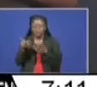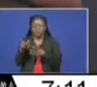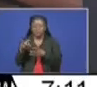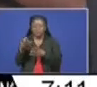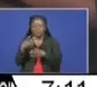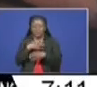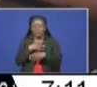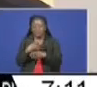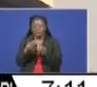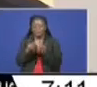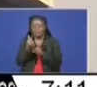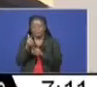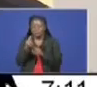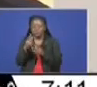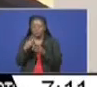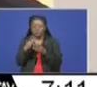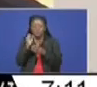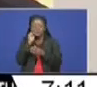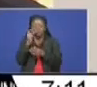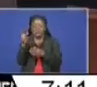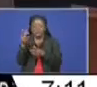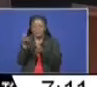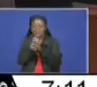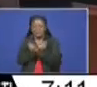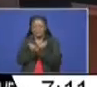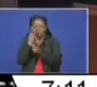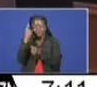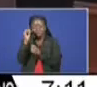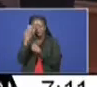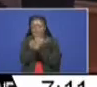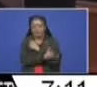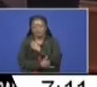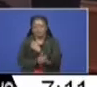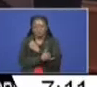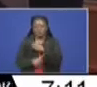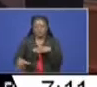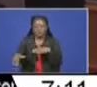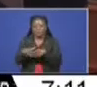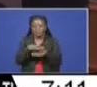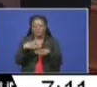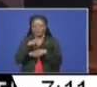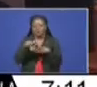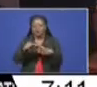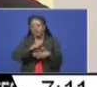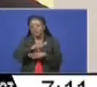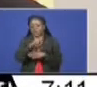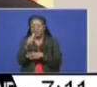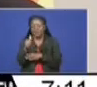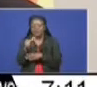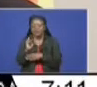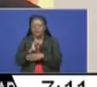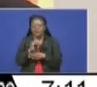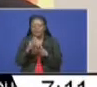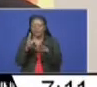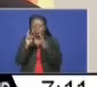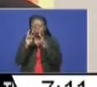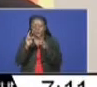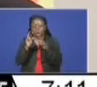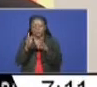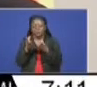friend was his love for country above all else. But I watch him over the years that I know